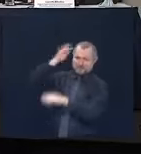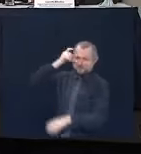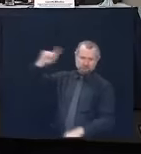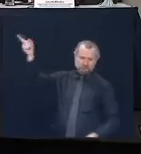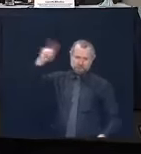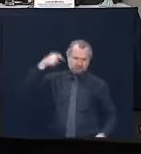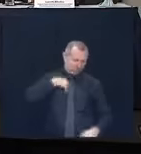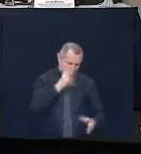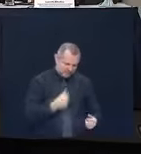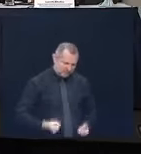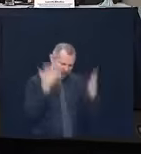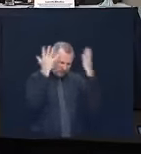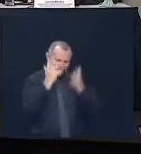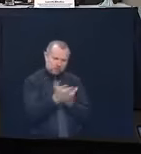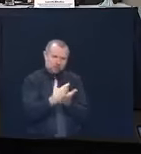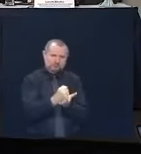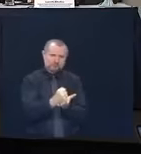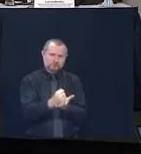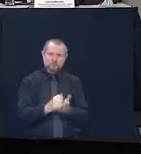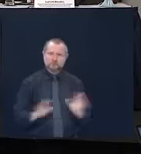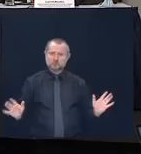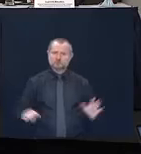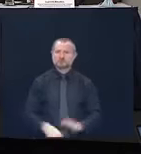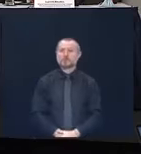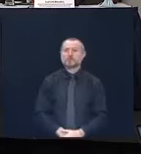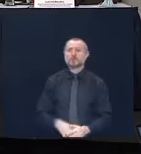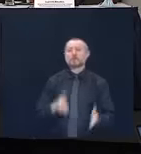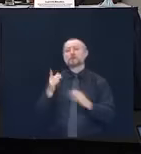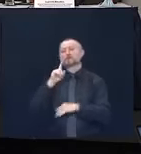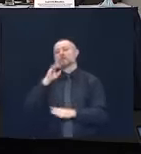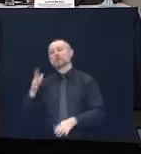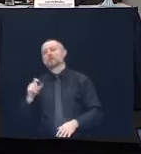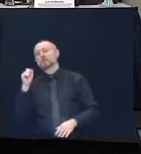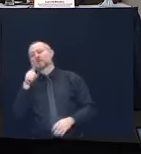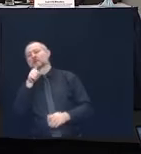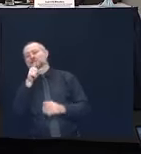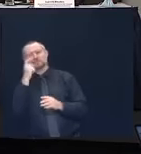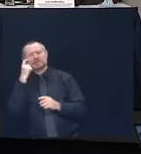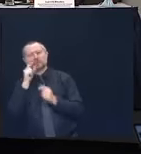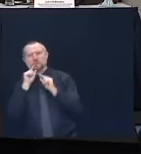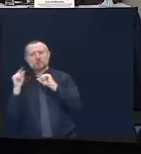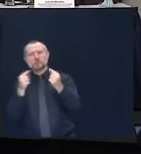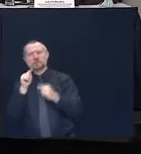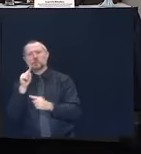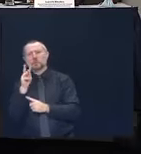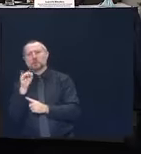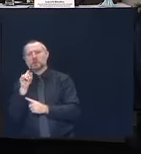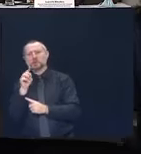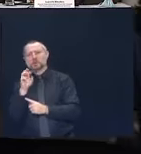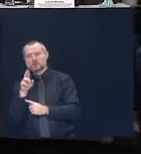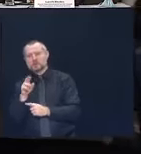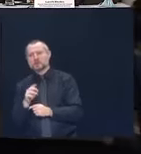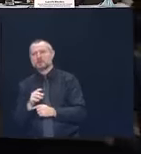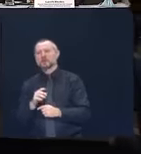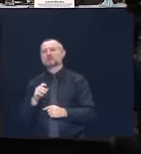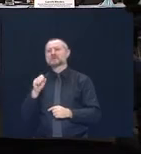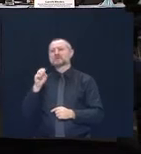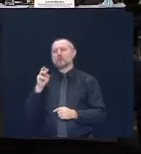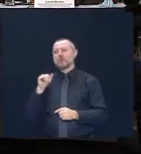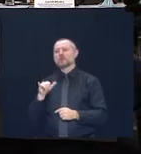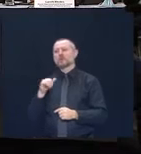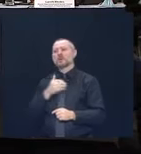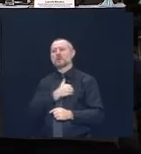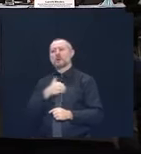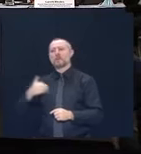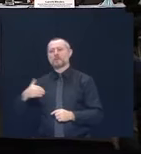No? Okay. Governor, Sure. on the Gateway tunnels, you tweeted the other day that you want the Gateway Commission to release the London Bridge Association or London